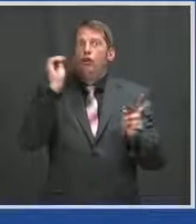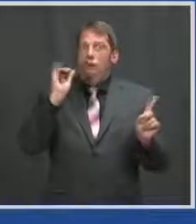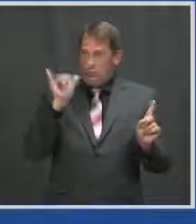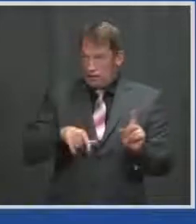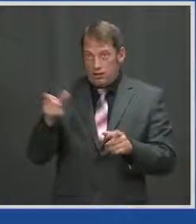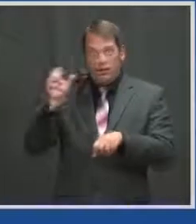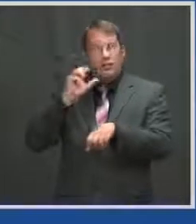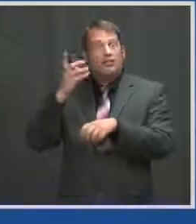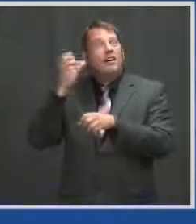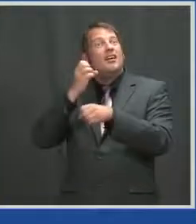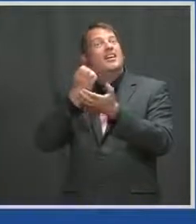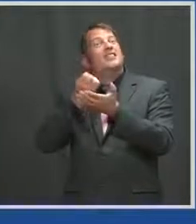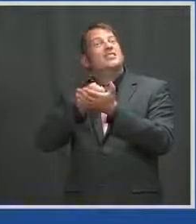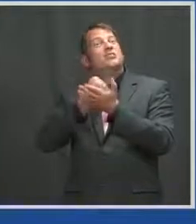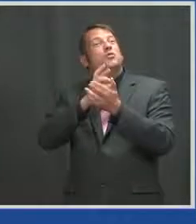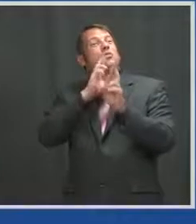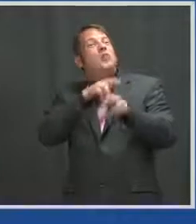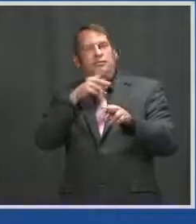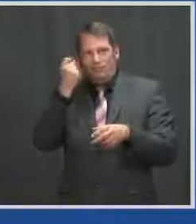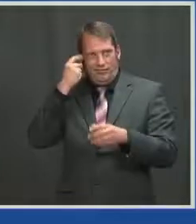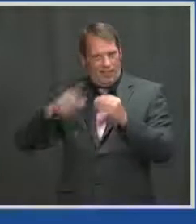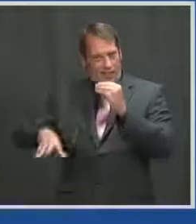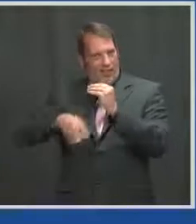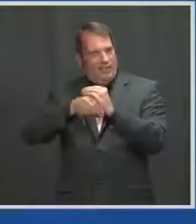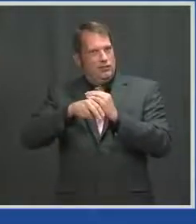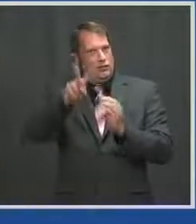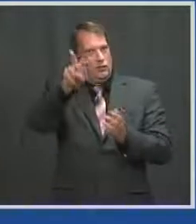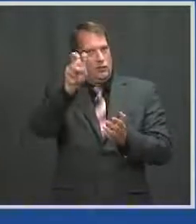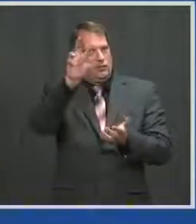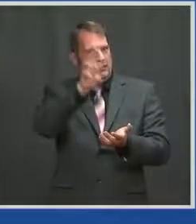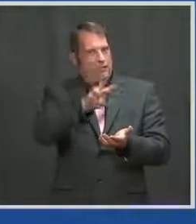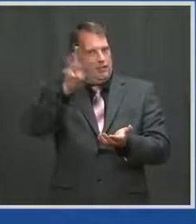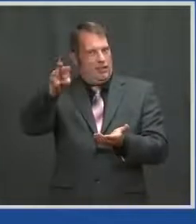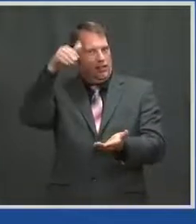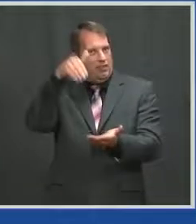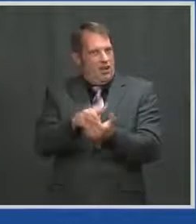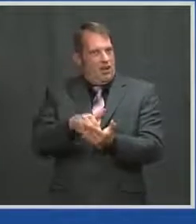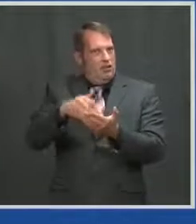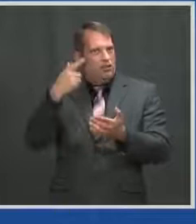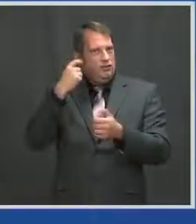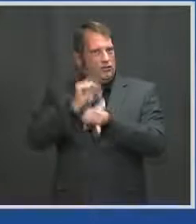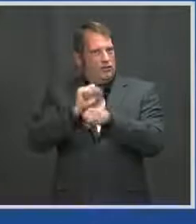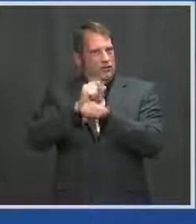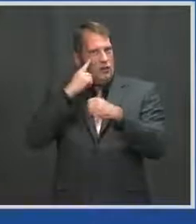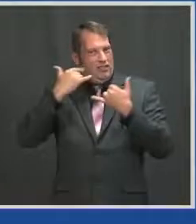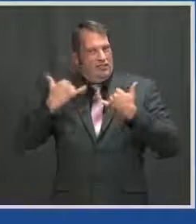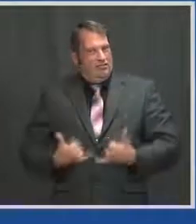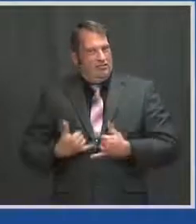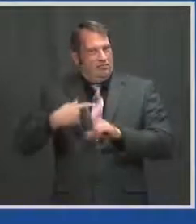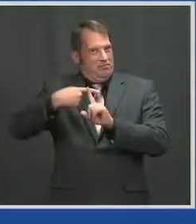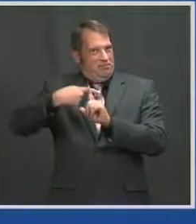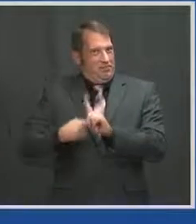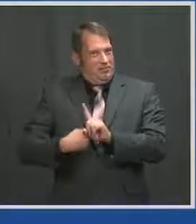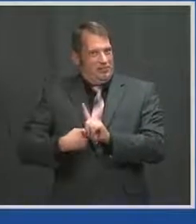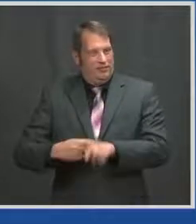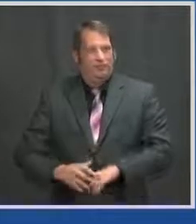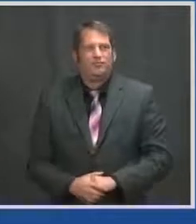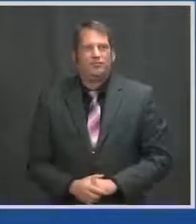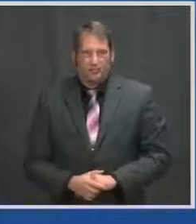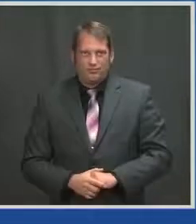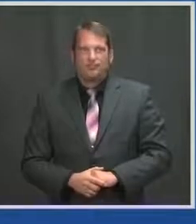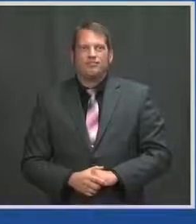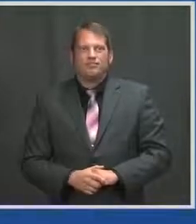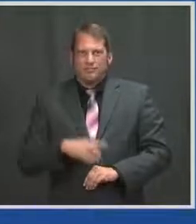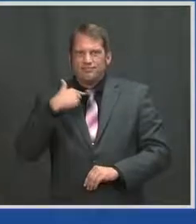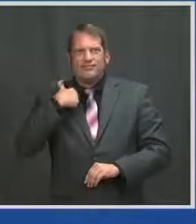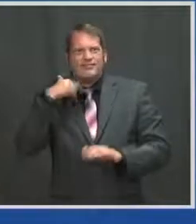266,000 jobs in April. It hadn't been adjusted again yet, but that's what it says, 266. And listening to commentators